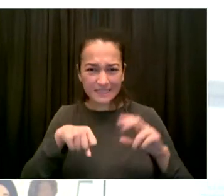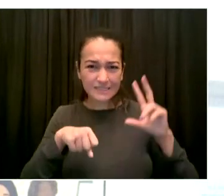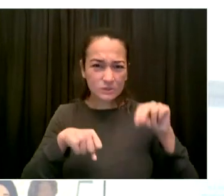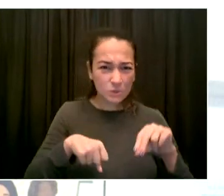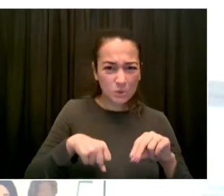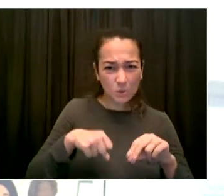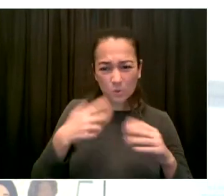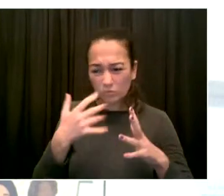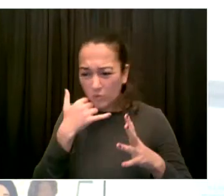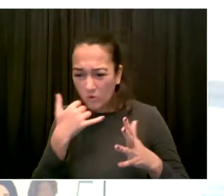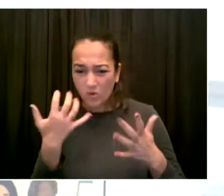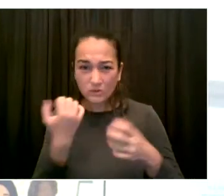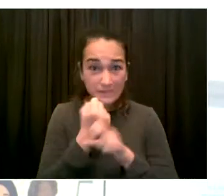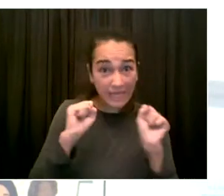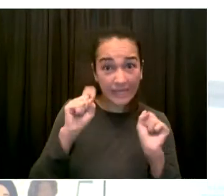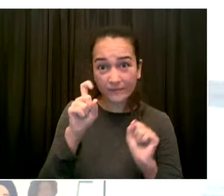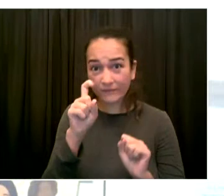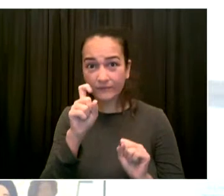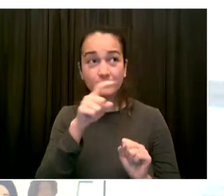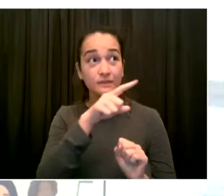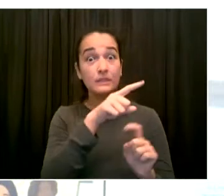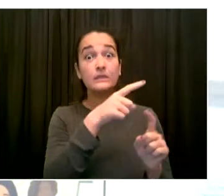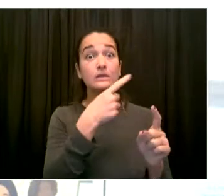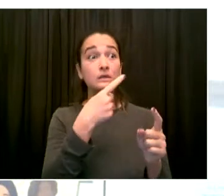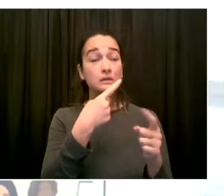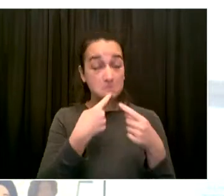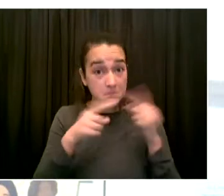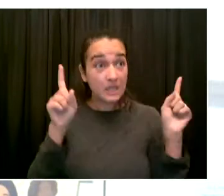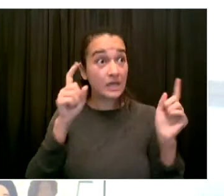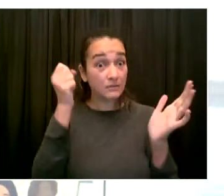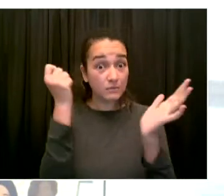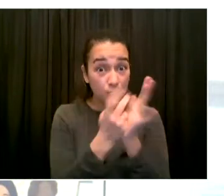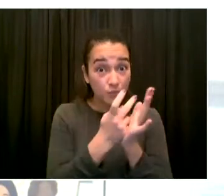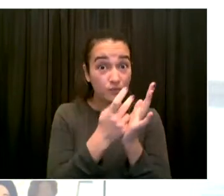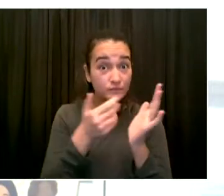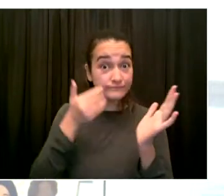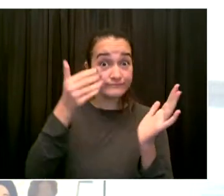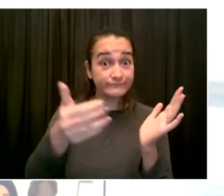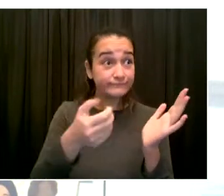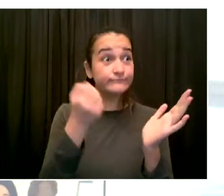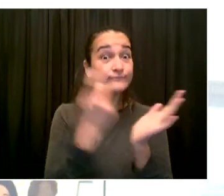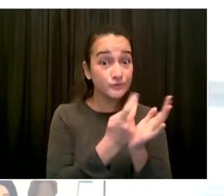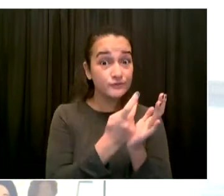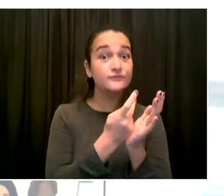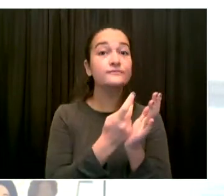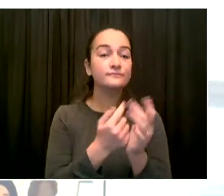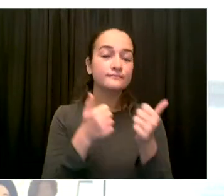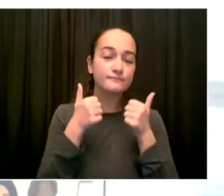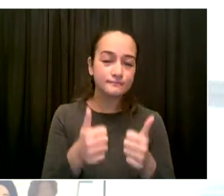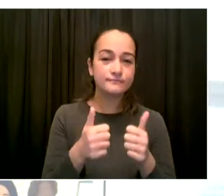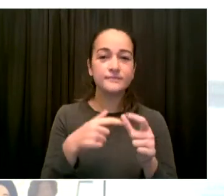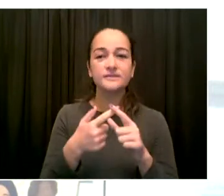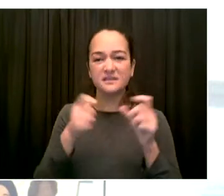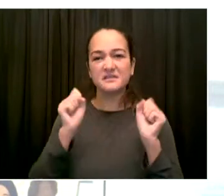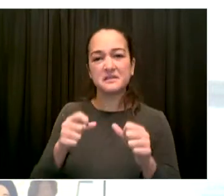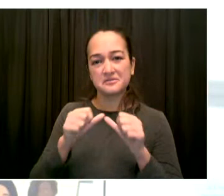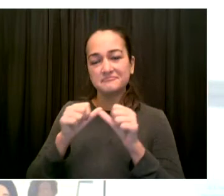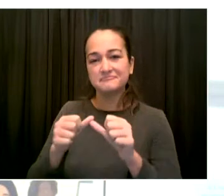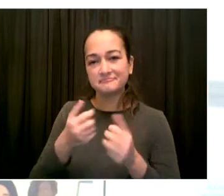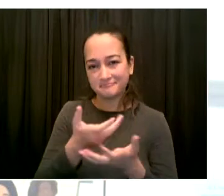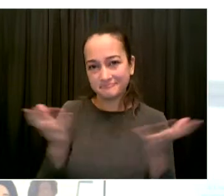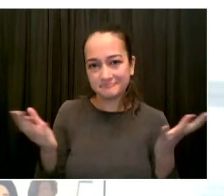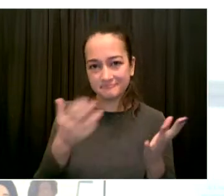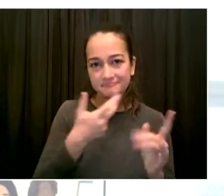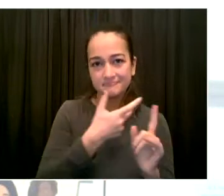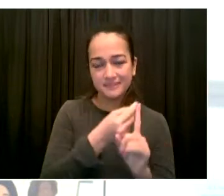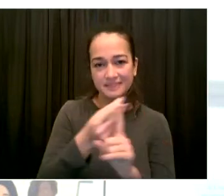it as soon as possible. At that point, the Pfizer vaccine, even for this age group, it would be 2 doses.